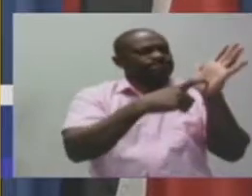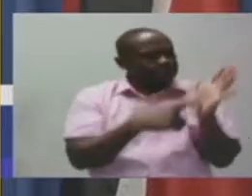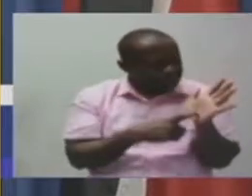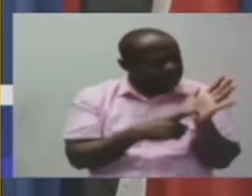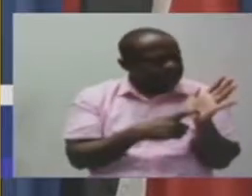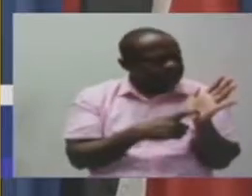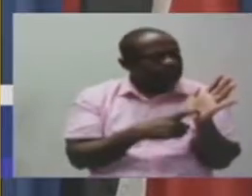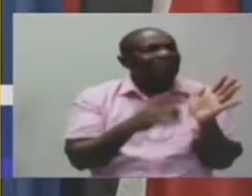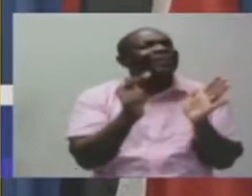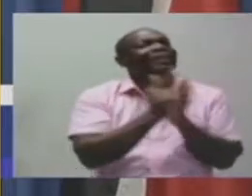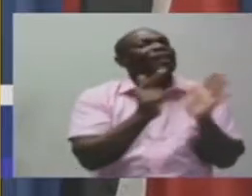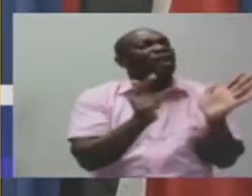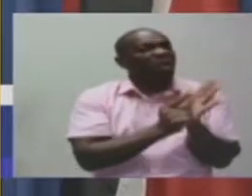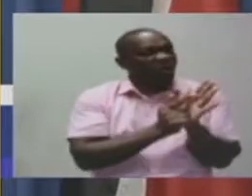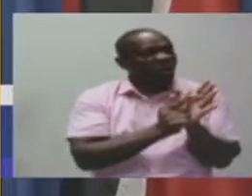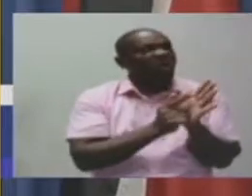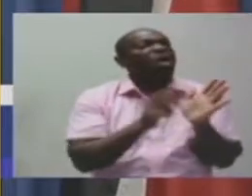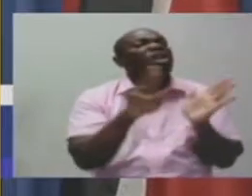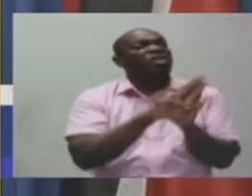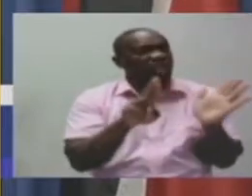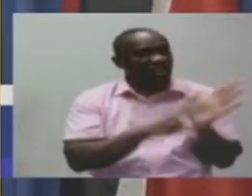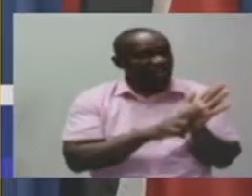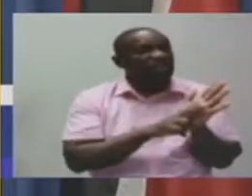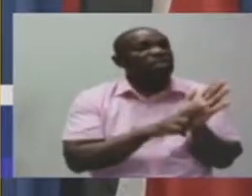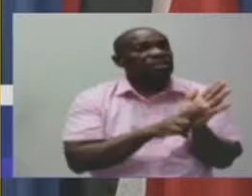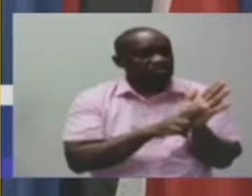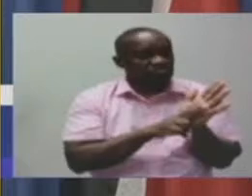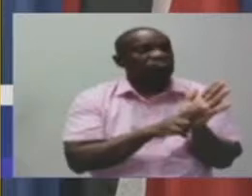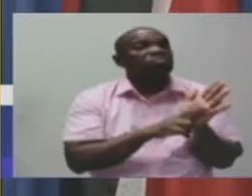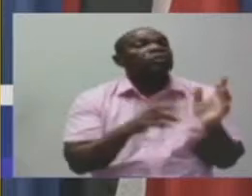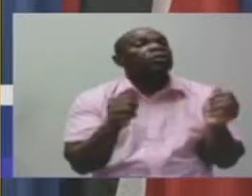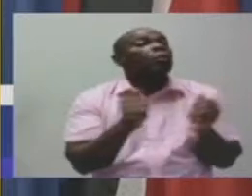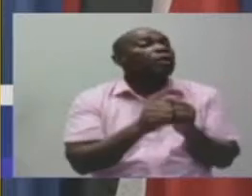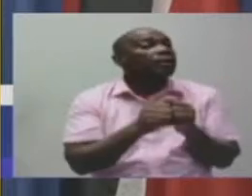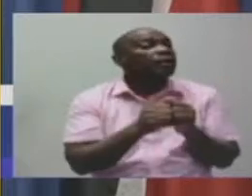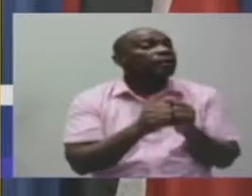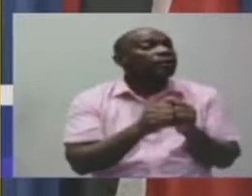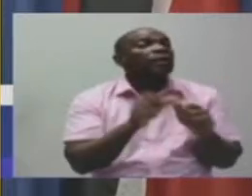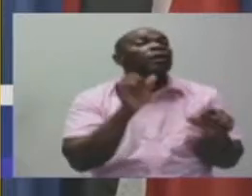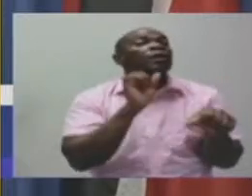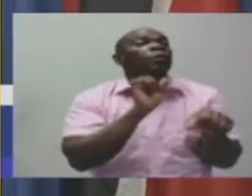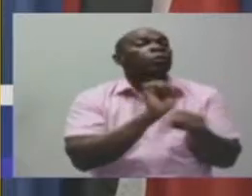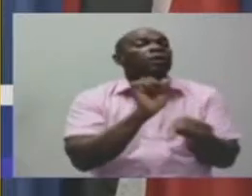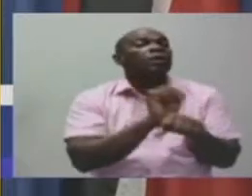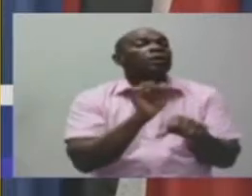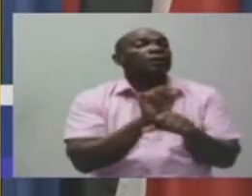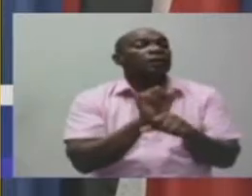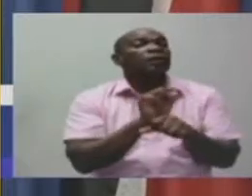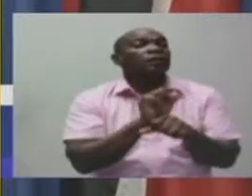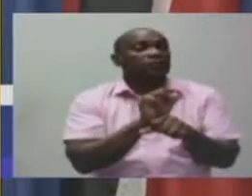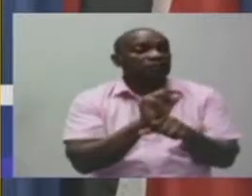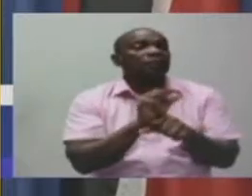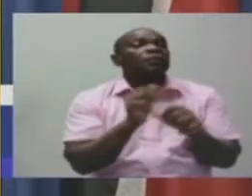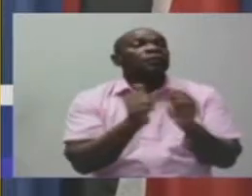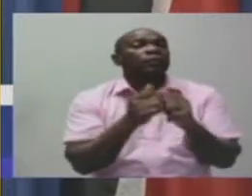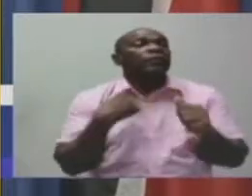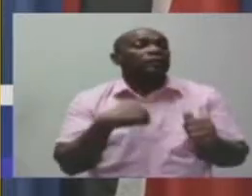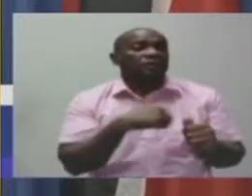the laws and regulations with respect to cooperation of these actions that I'm mentioning